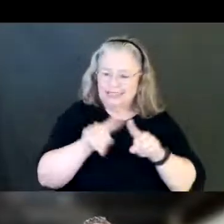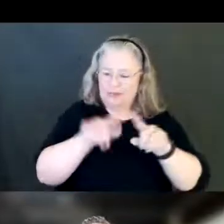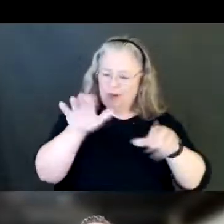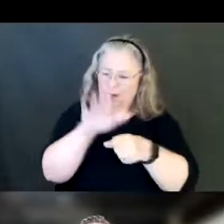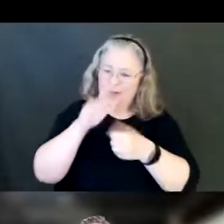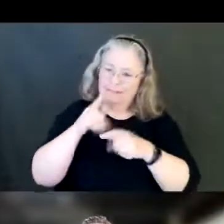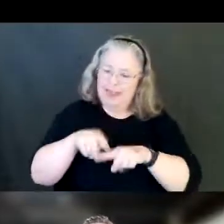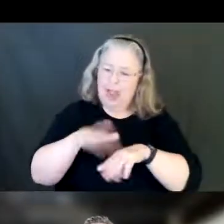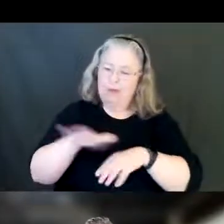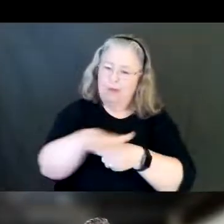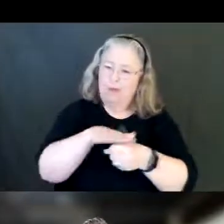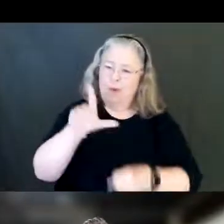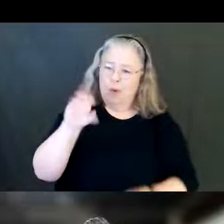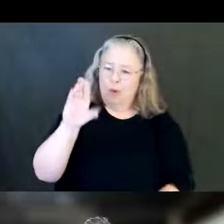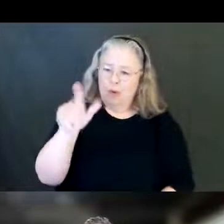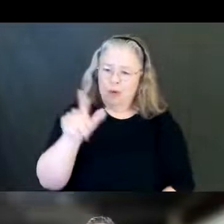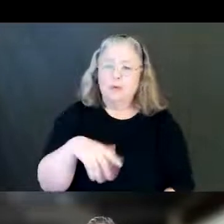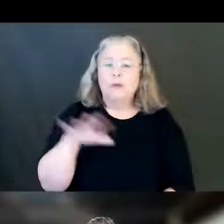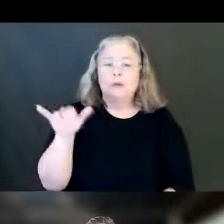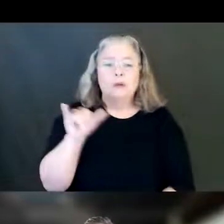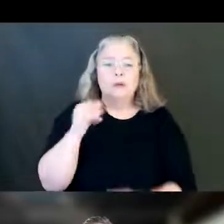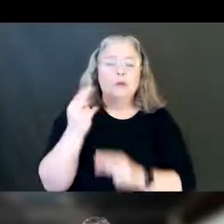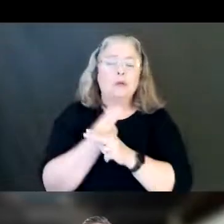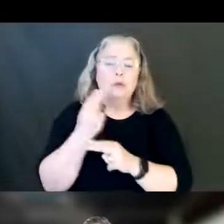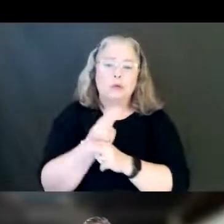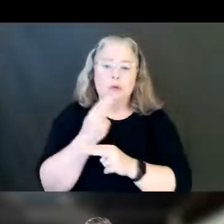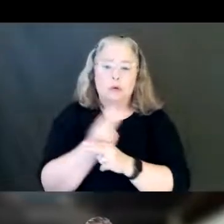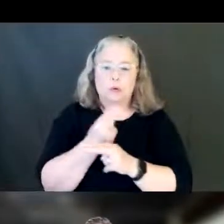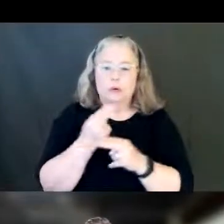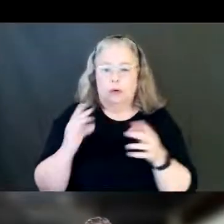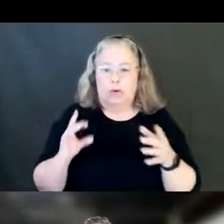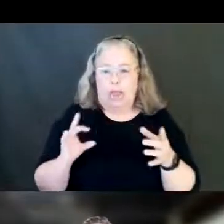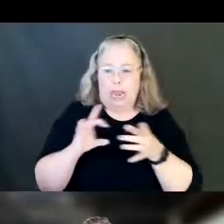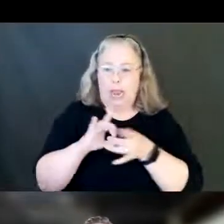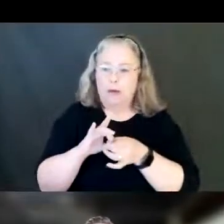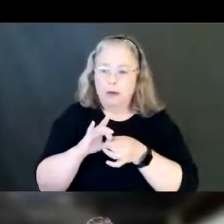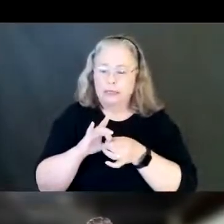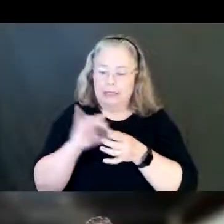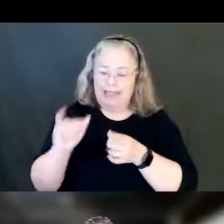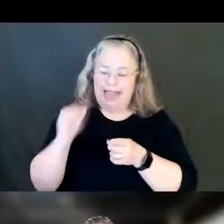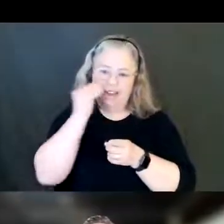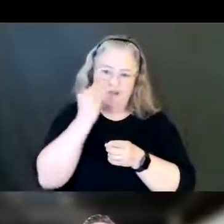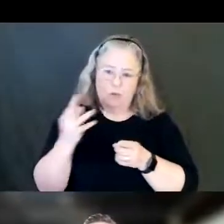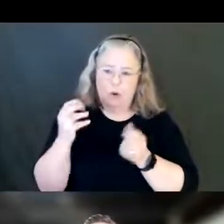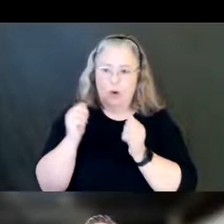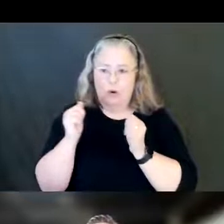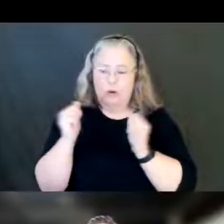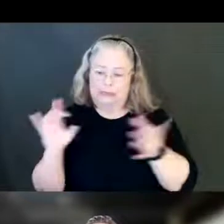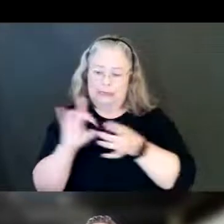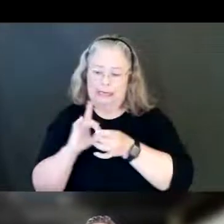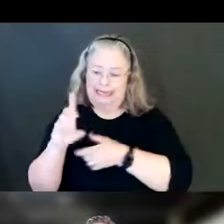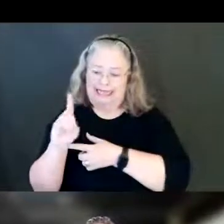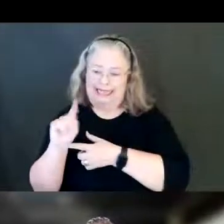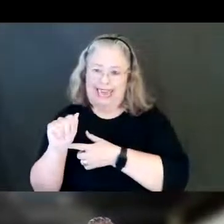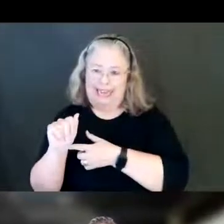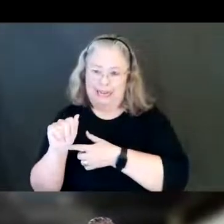lived experience. And then also coupling that information with data to